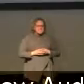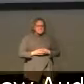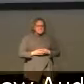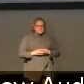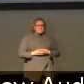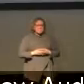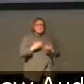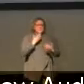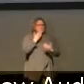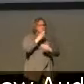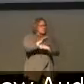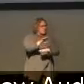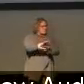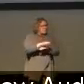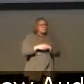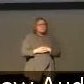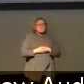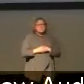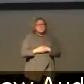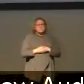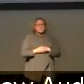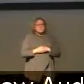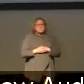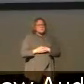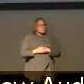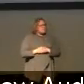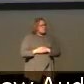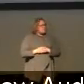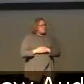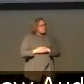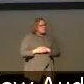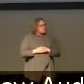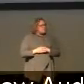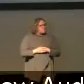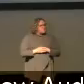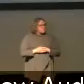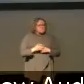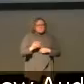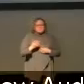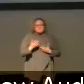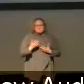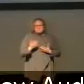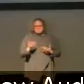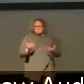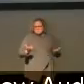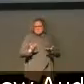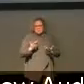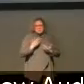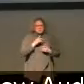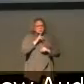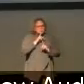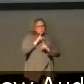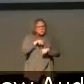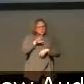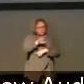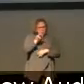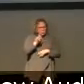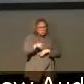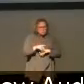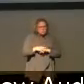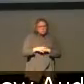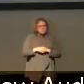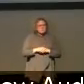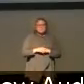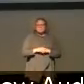Good afternoon. I'm here to begin to get your questions answered. As I said last